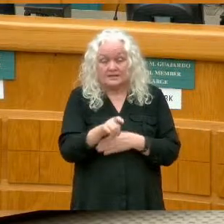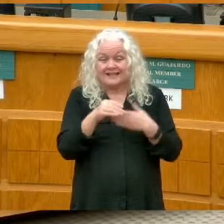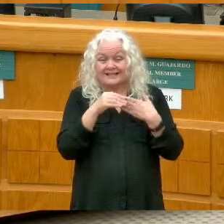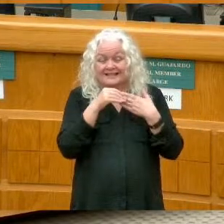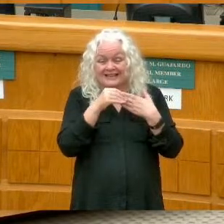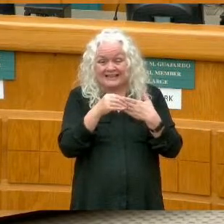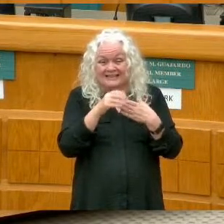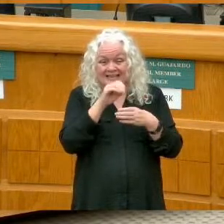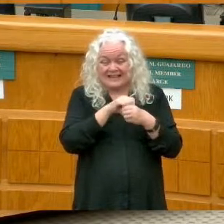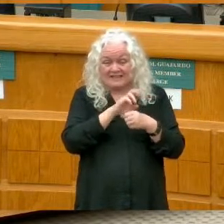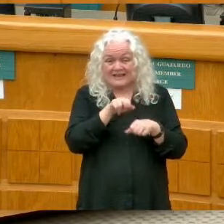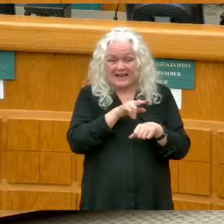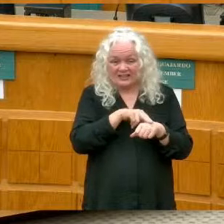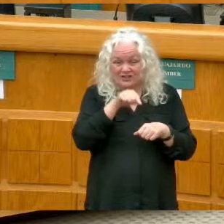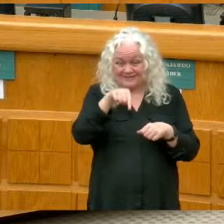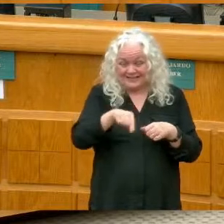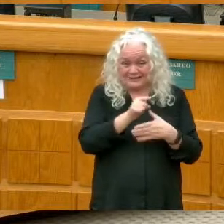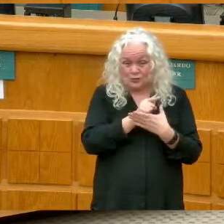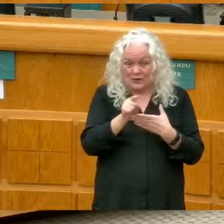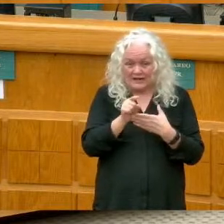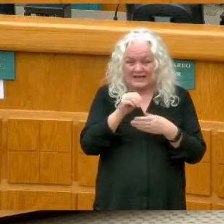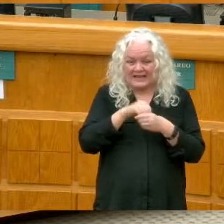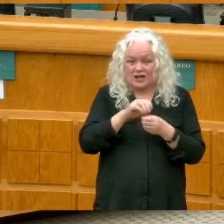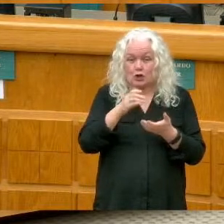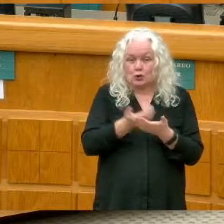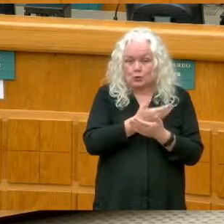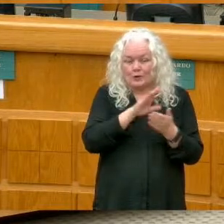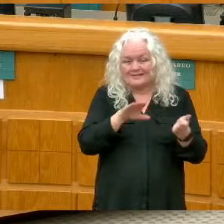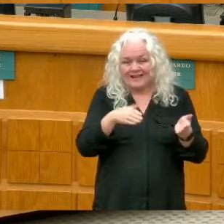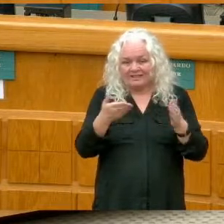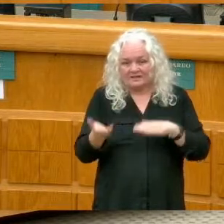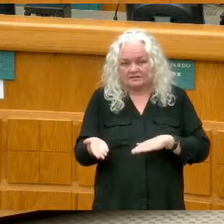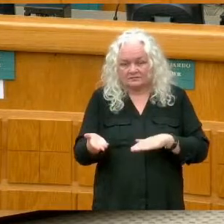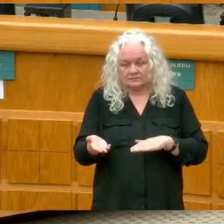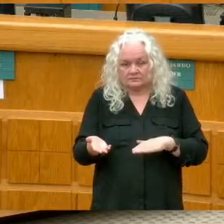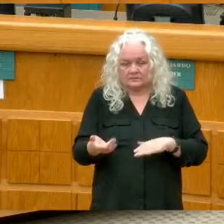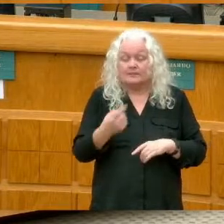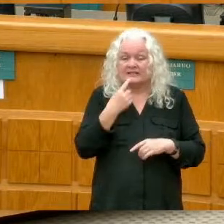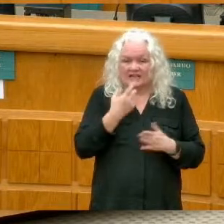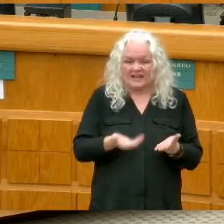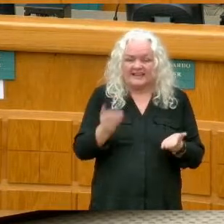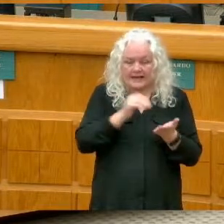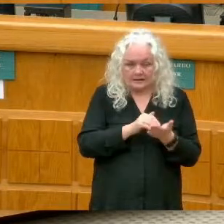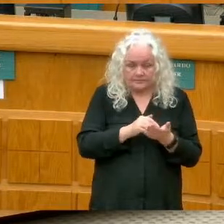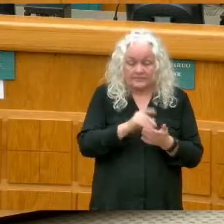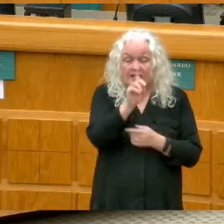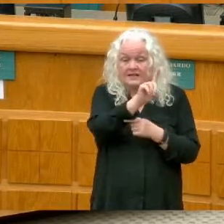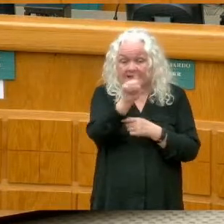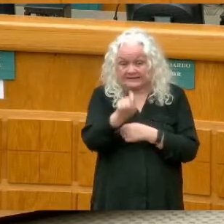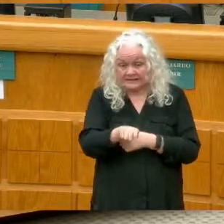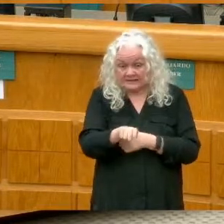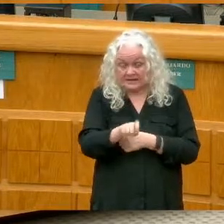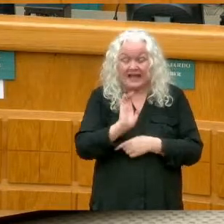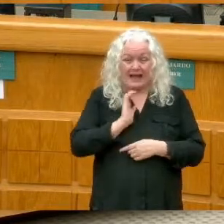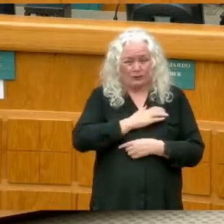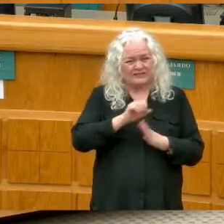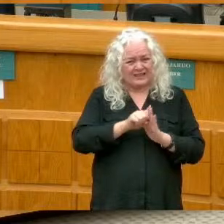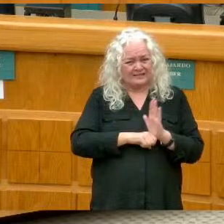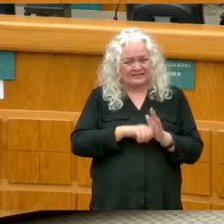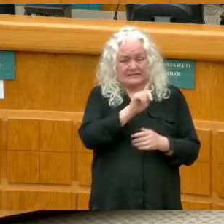leads in the nation this week in new deaths. Let me say that again. Texas, our